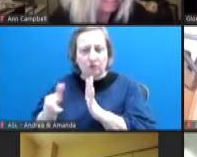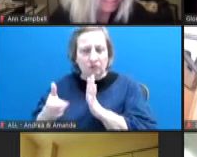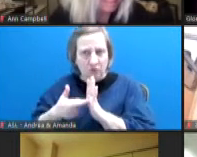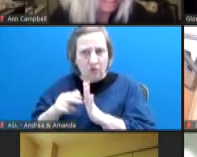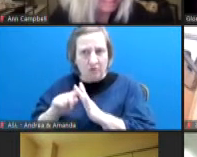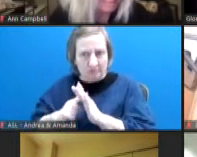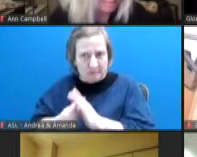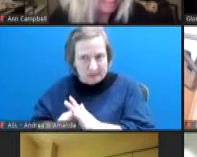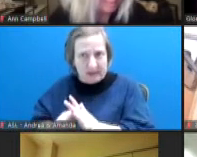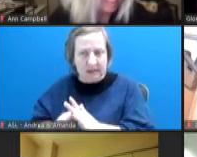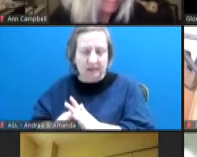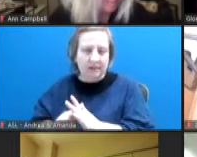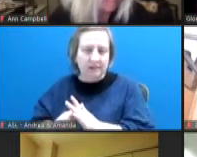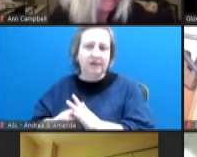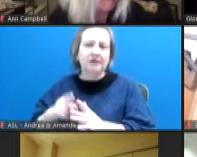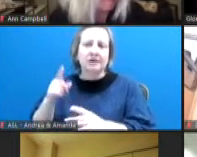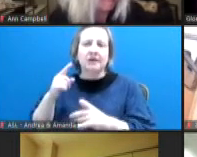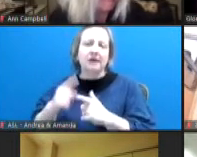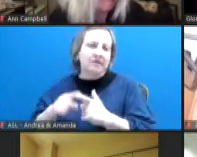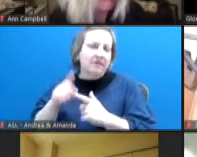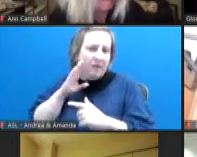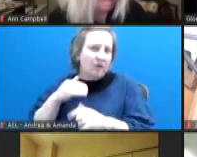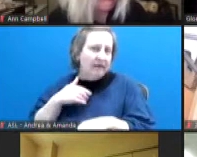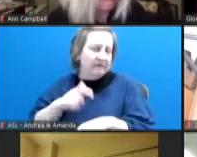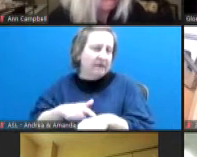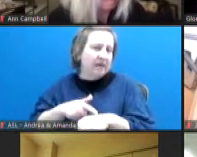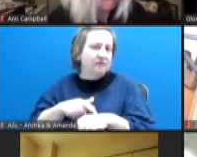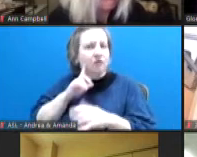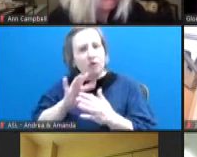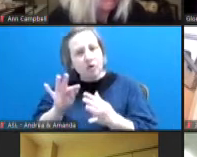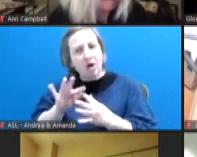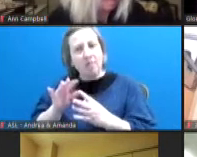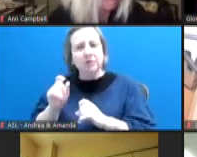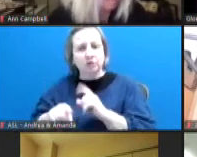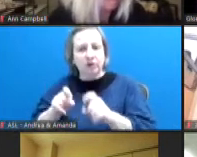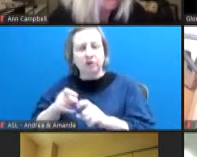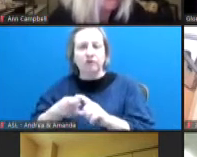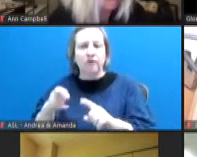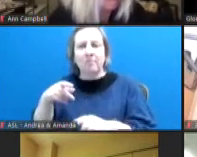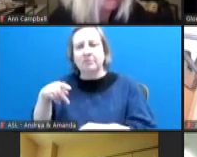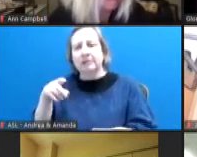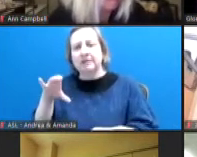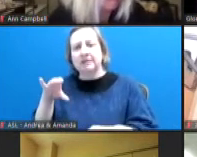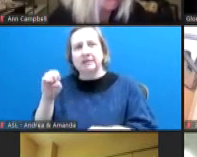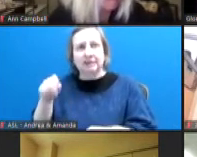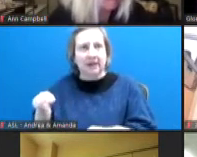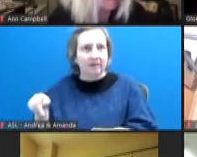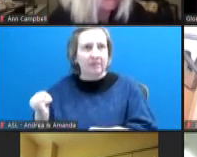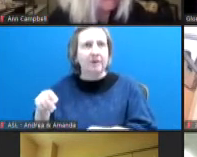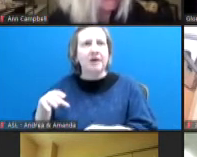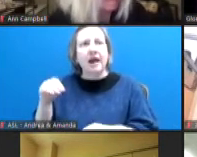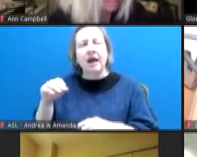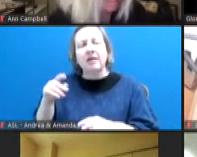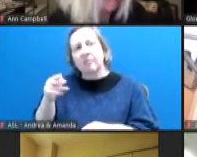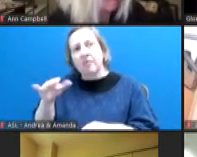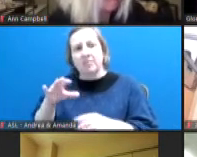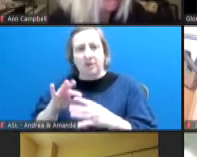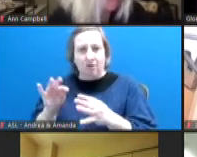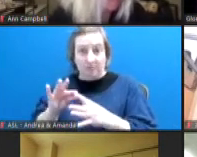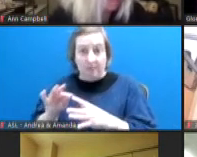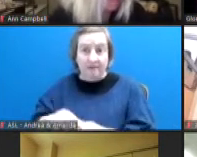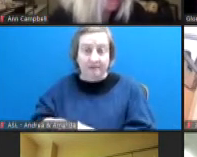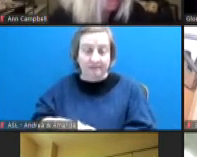then there will be time for comments and questions from the PCCEP members. And then there will be public comment.